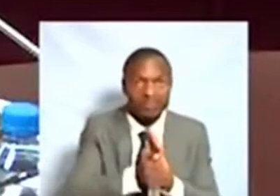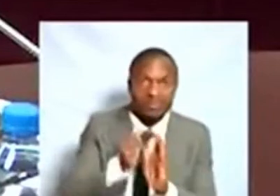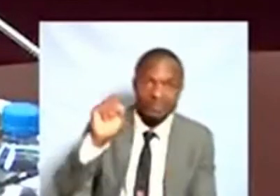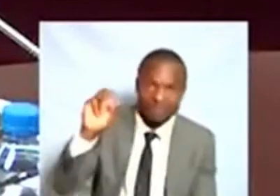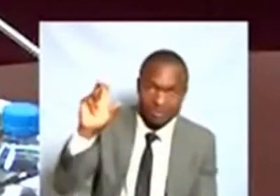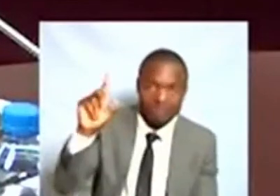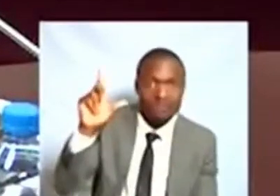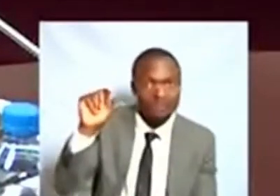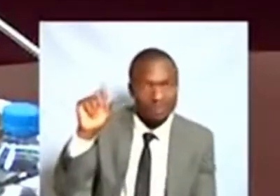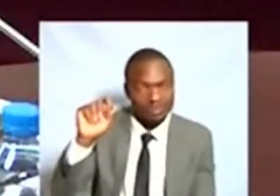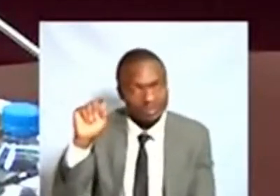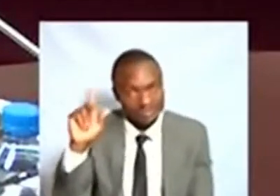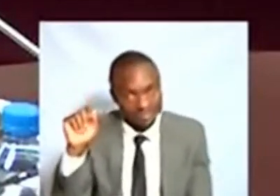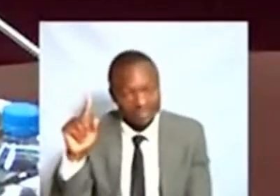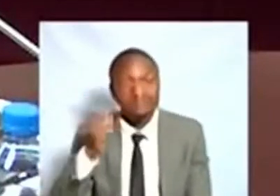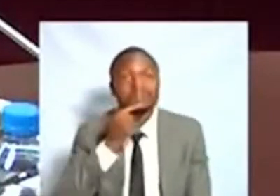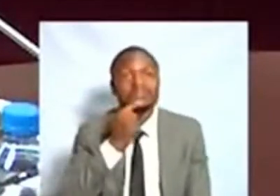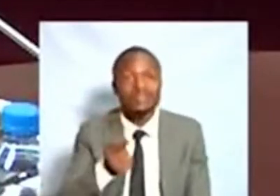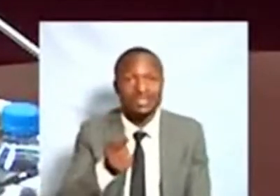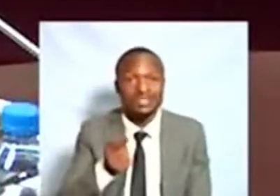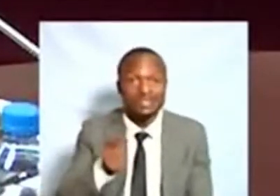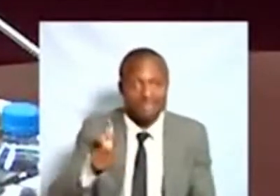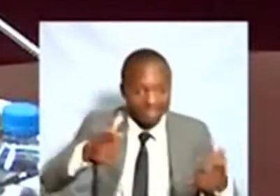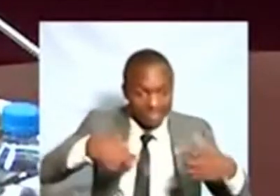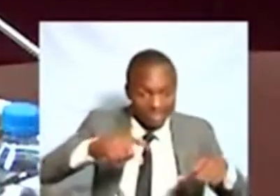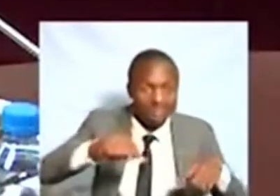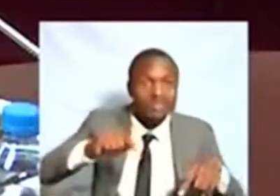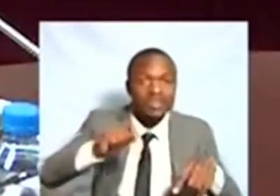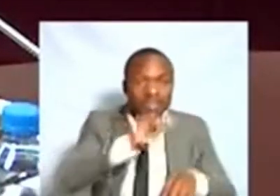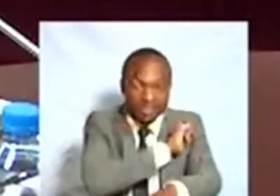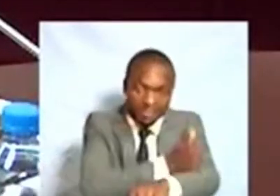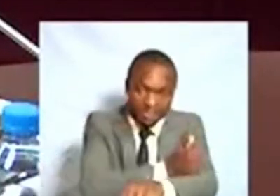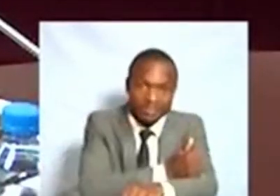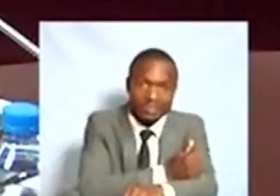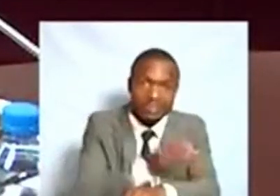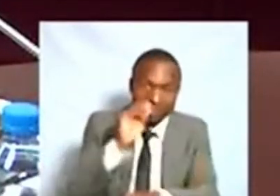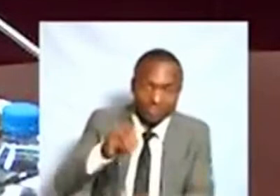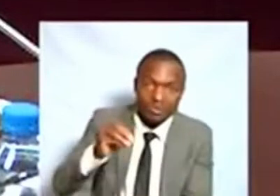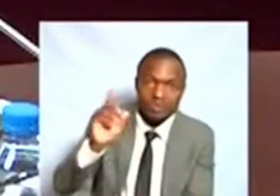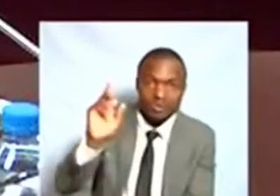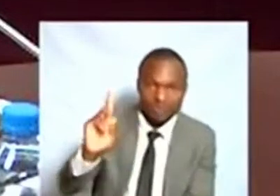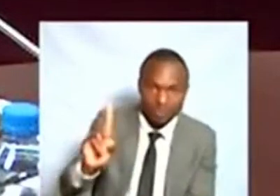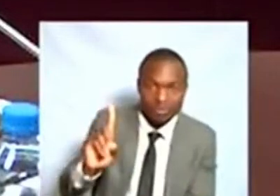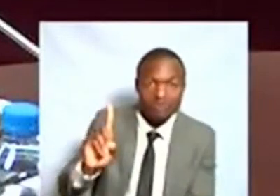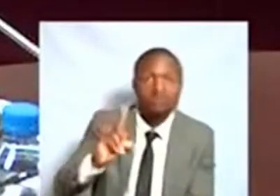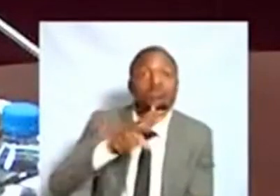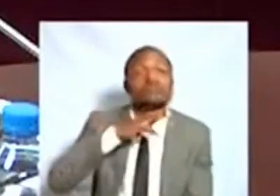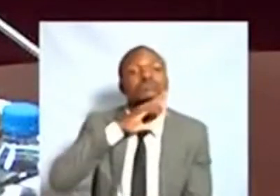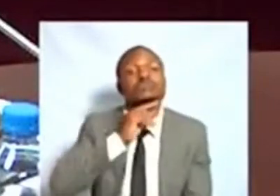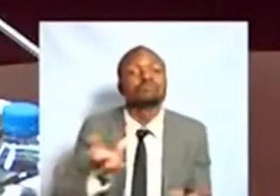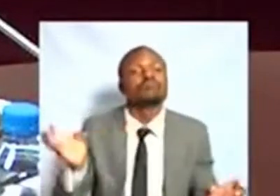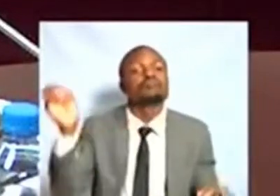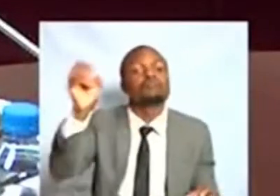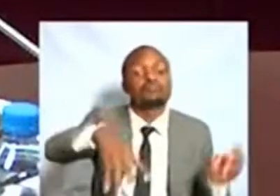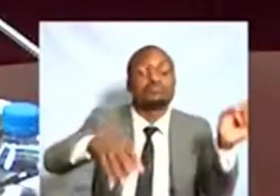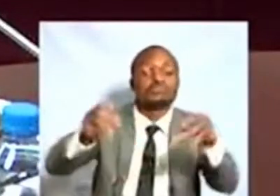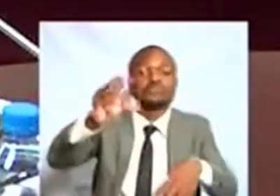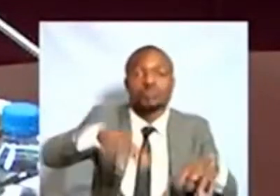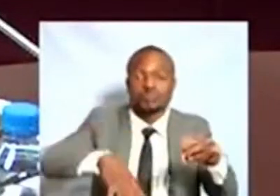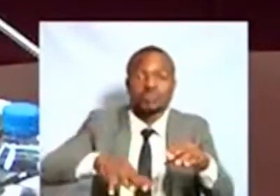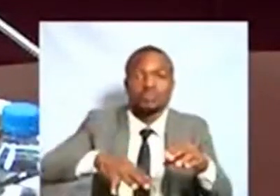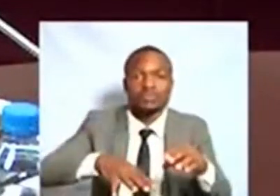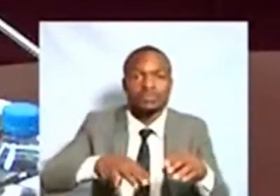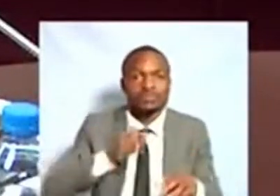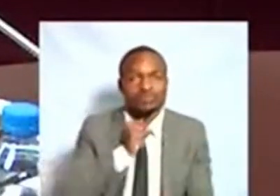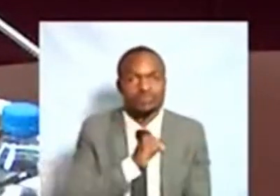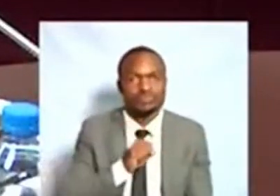of 2011 states that a local authority shall designate one or more waste disposal sites or waste collection sites